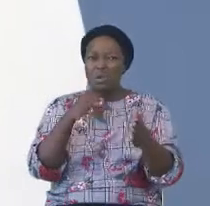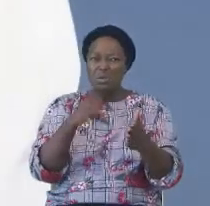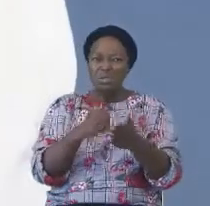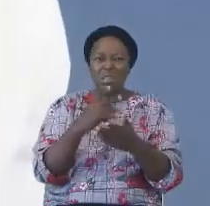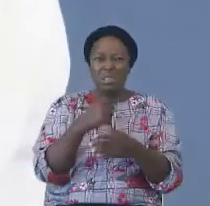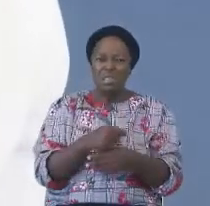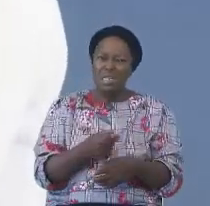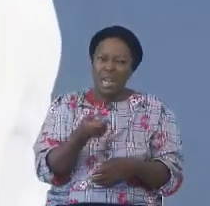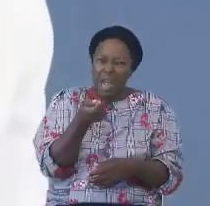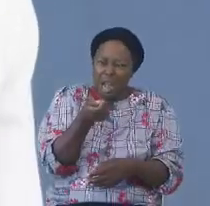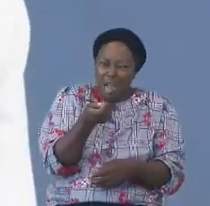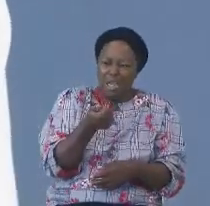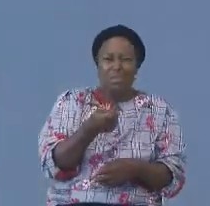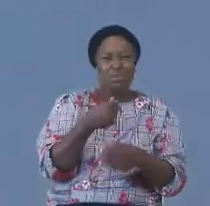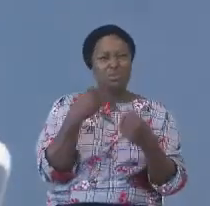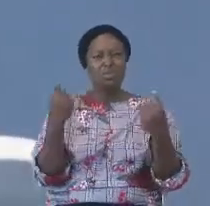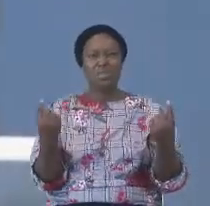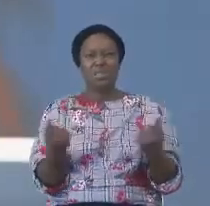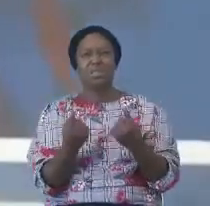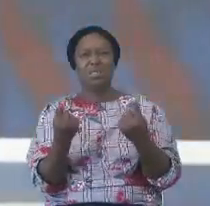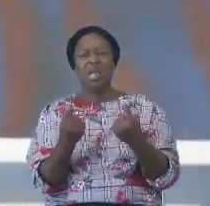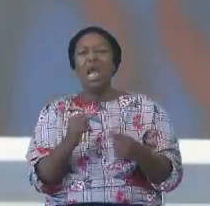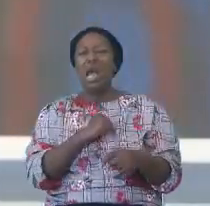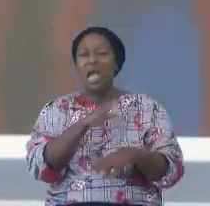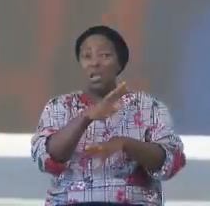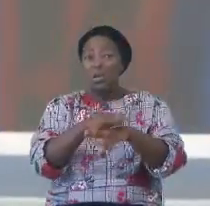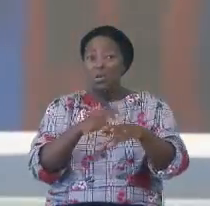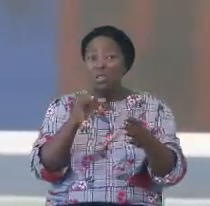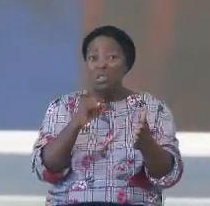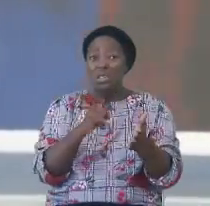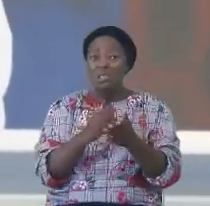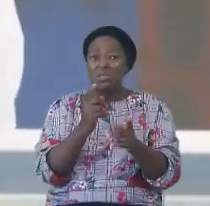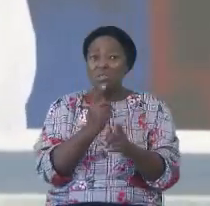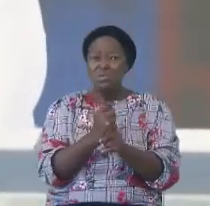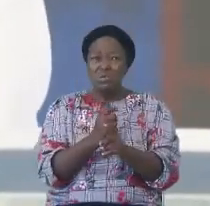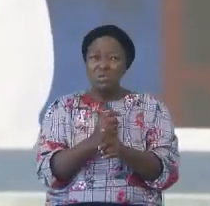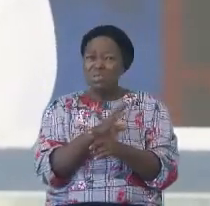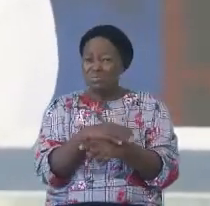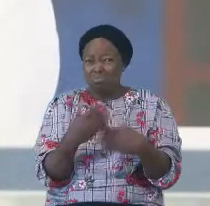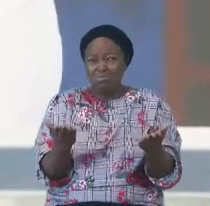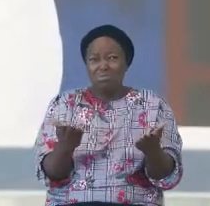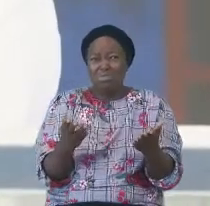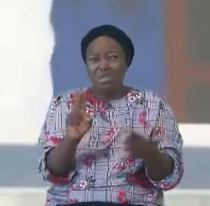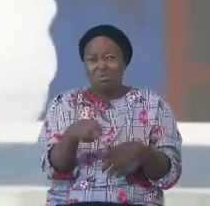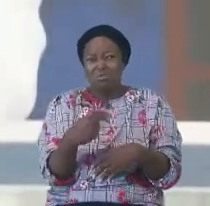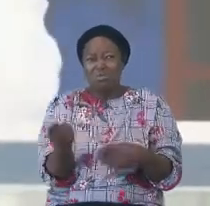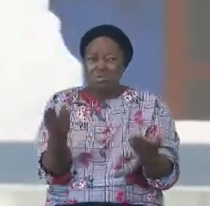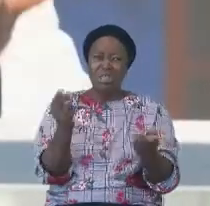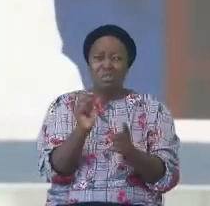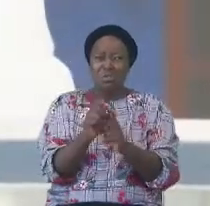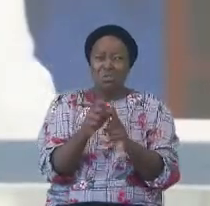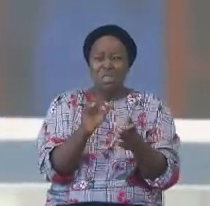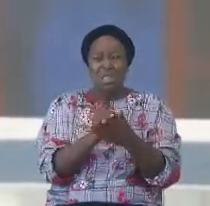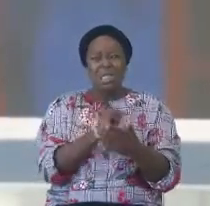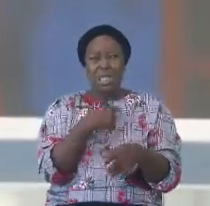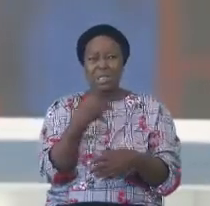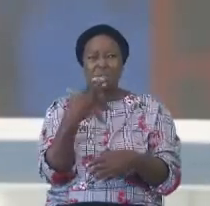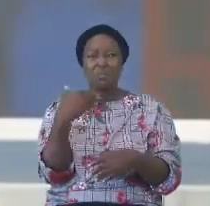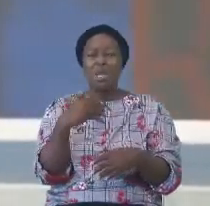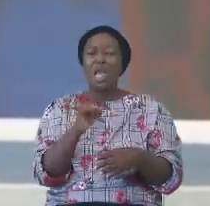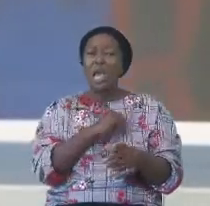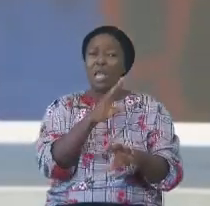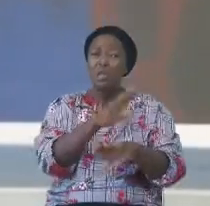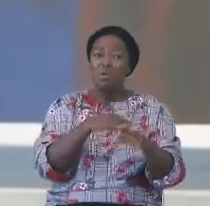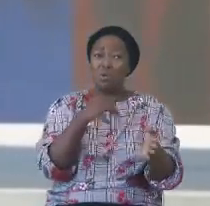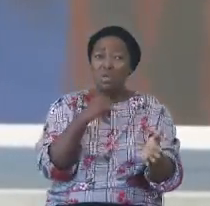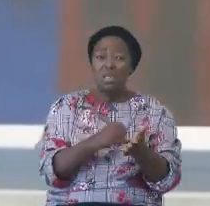small sin. I called it a negligible sin. I called it an